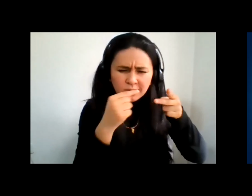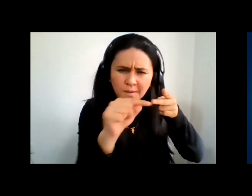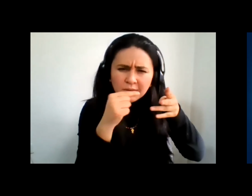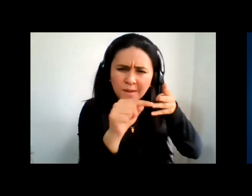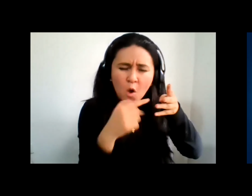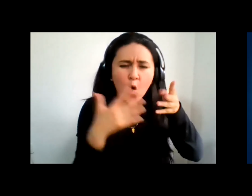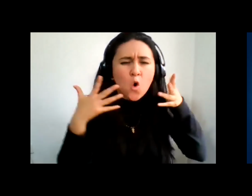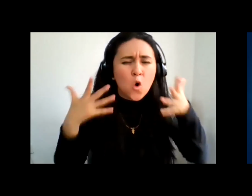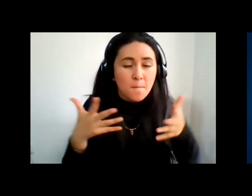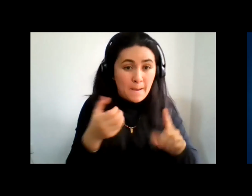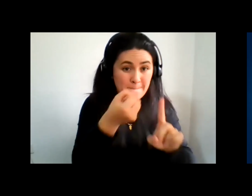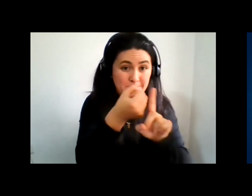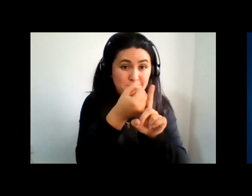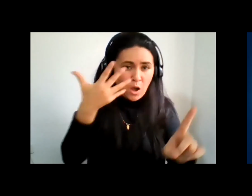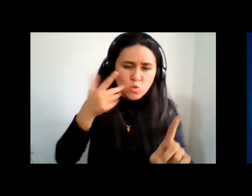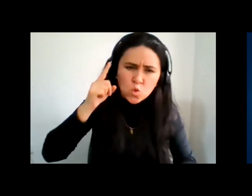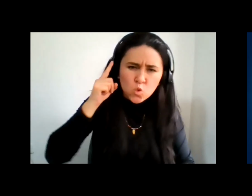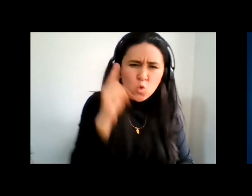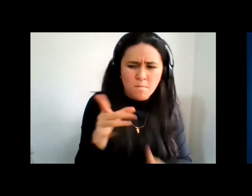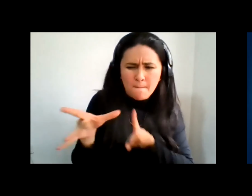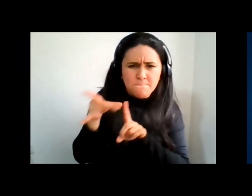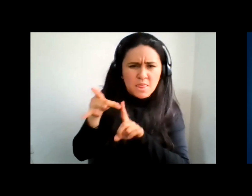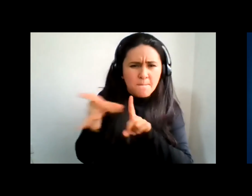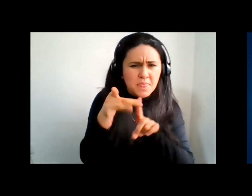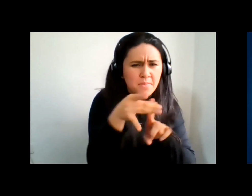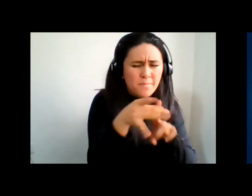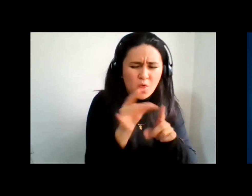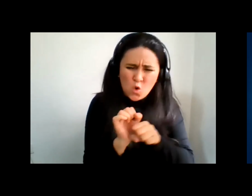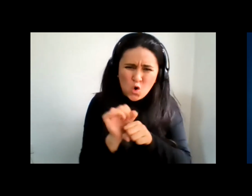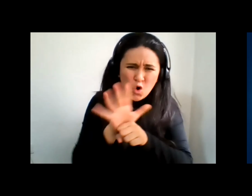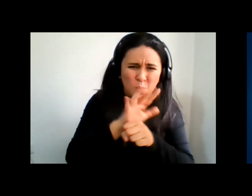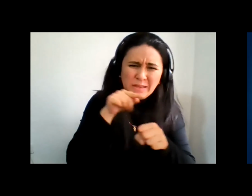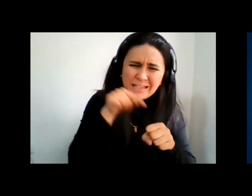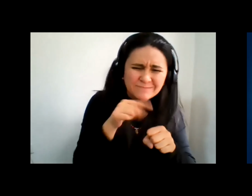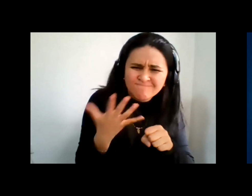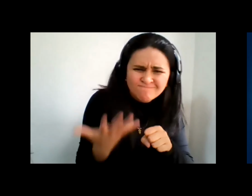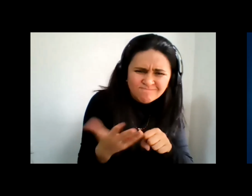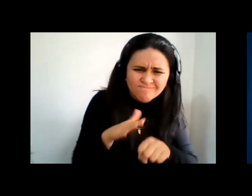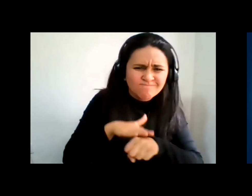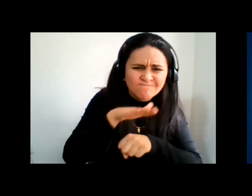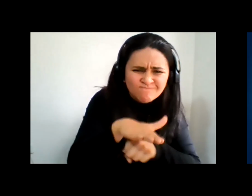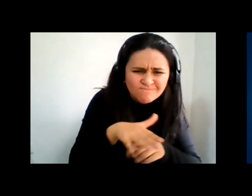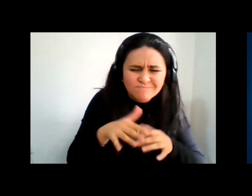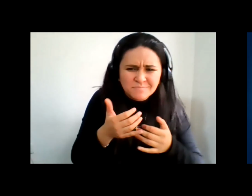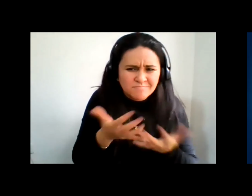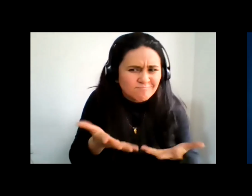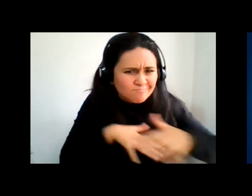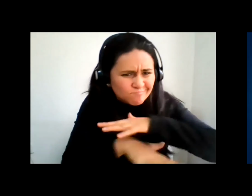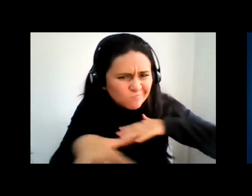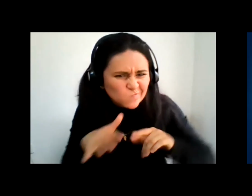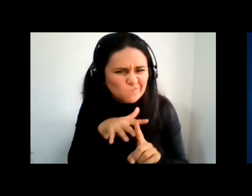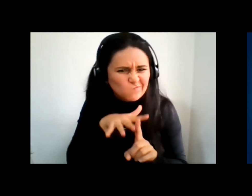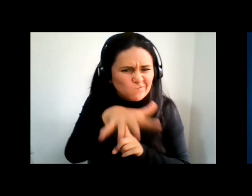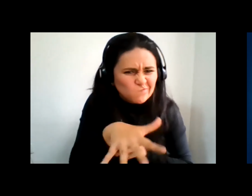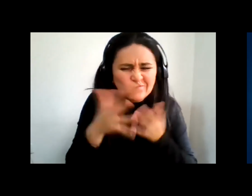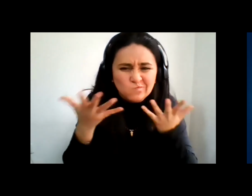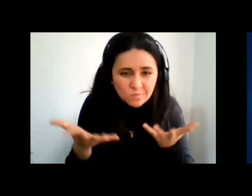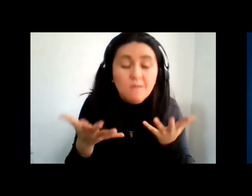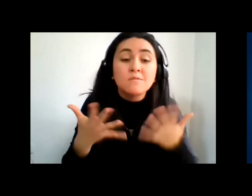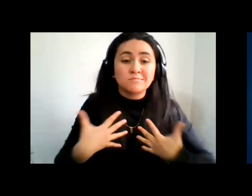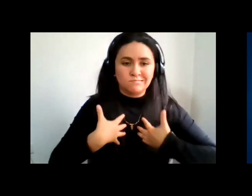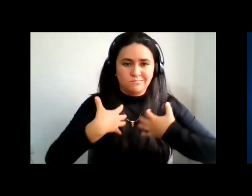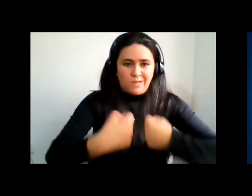pandemic on some of the elements that we really require to build health systems moving towards universal health.